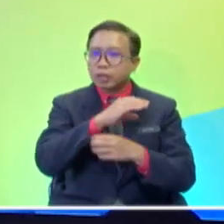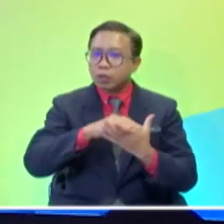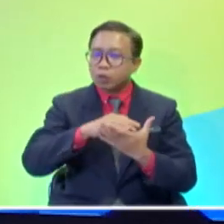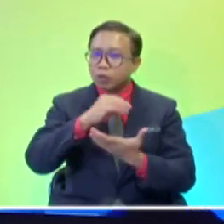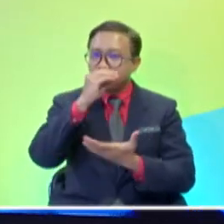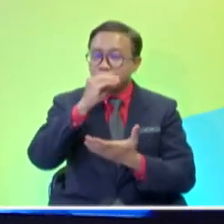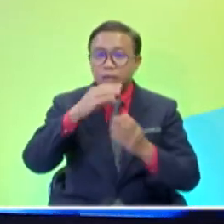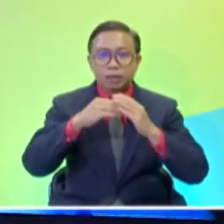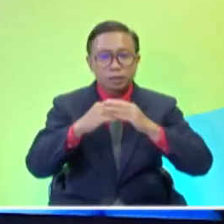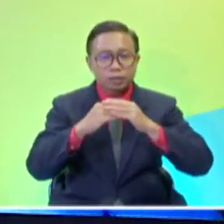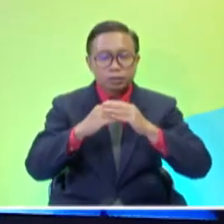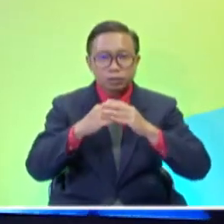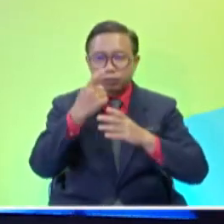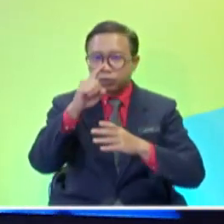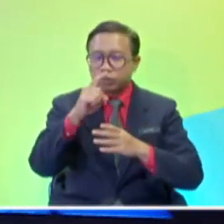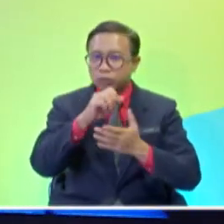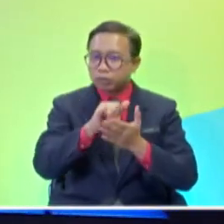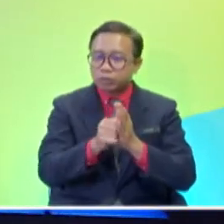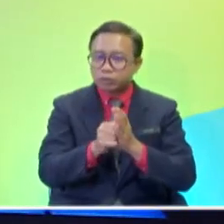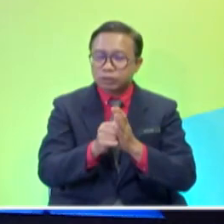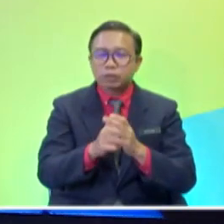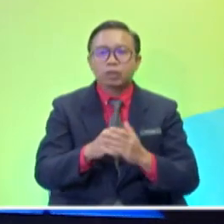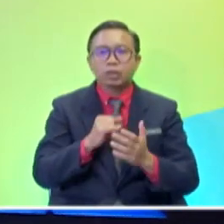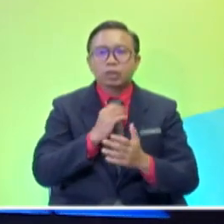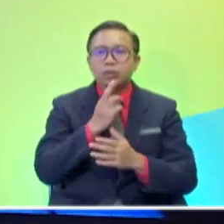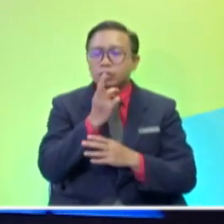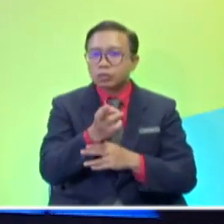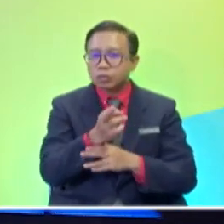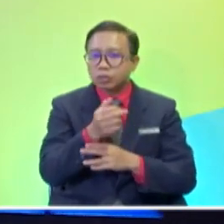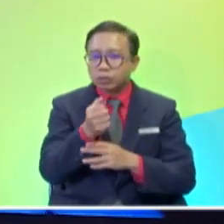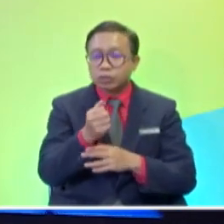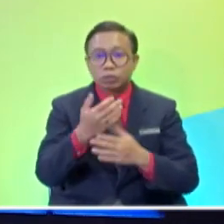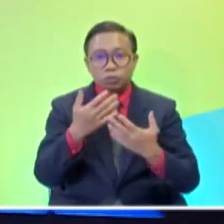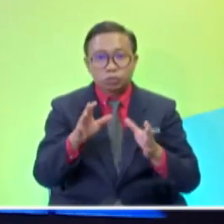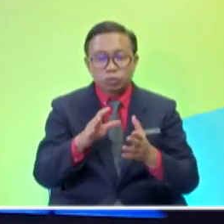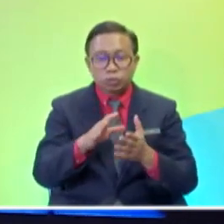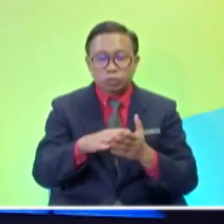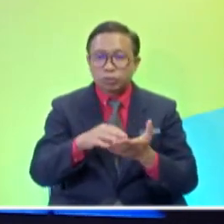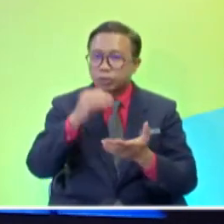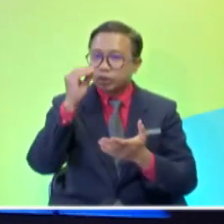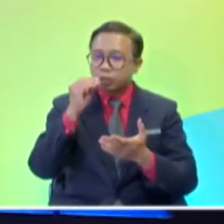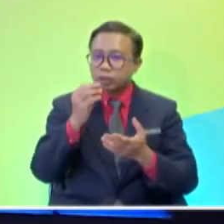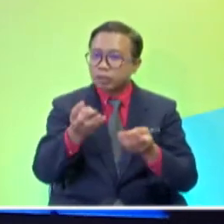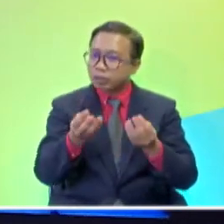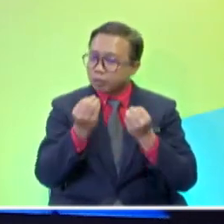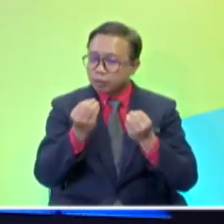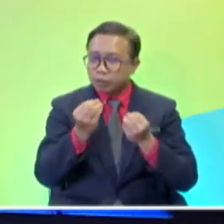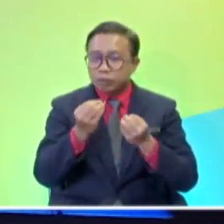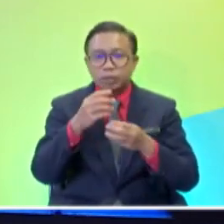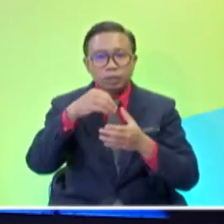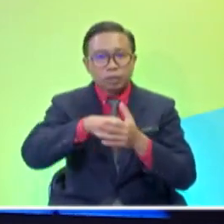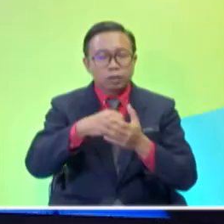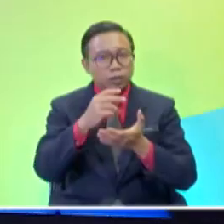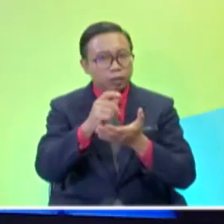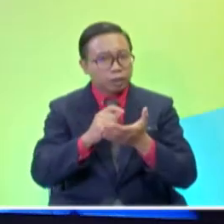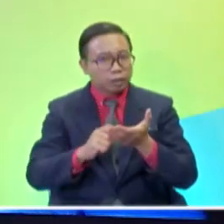Bahasa Inggeris. For this segment, I'm sure pupils have learned the requirements or the key points in writing a